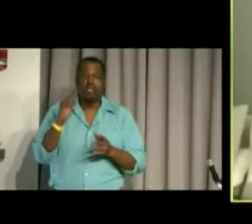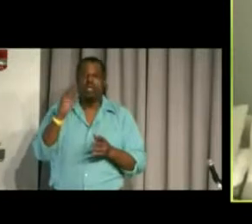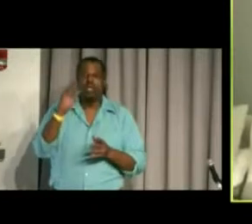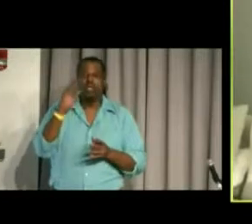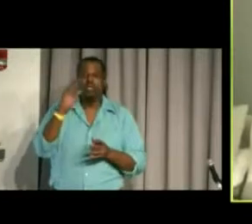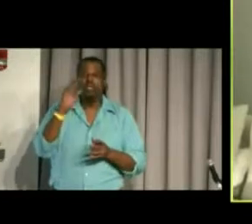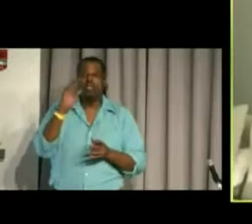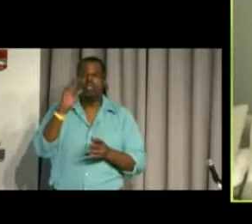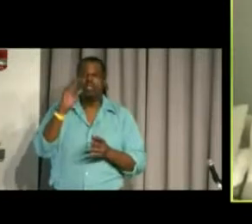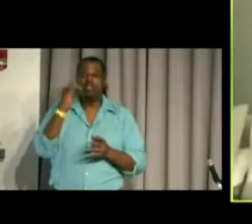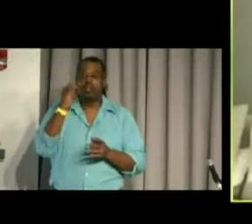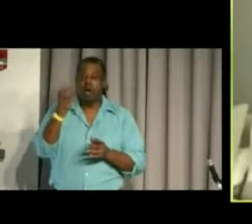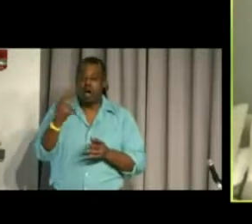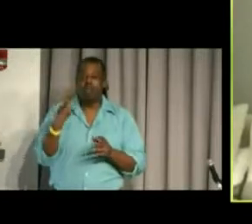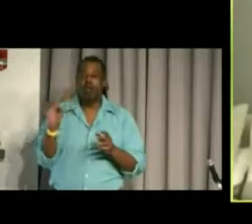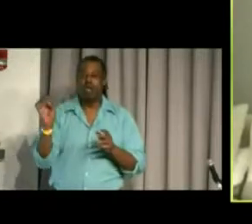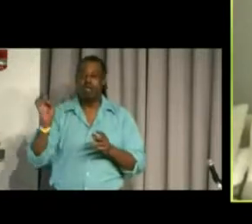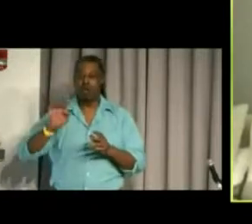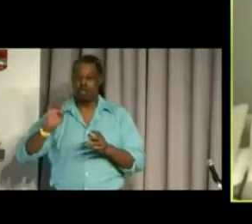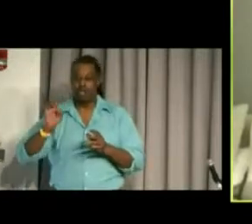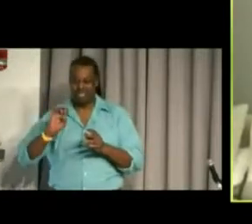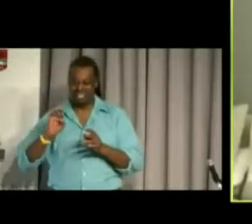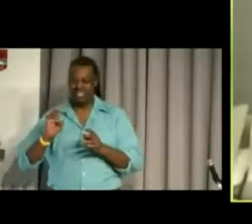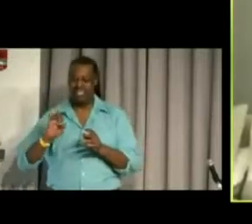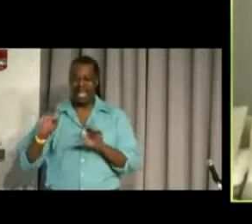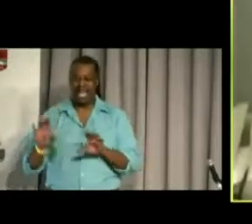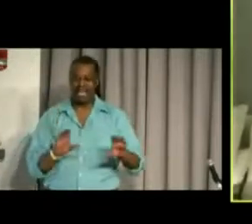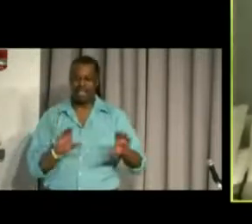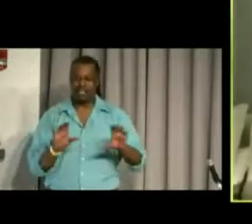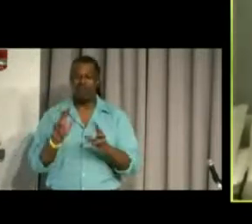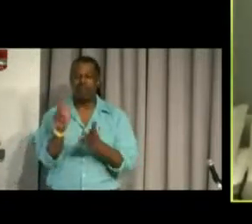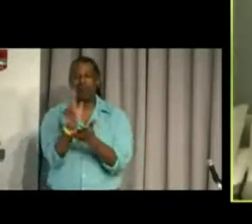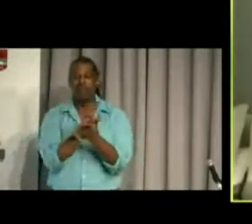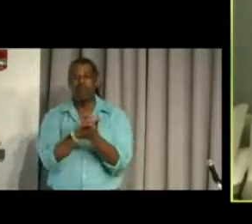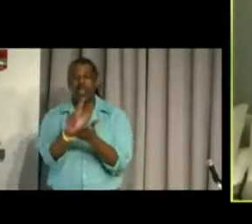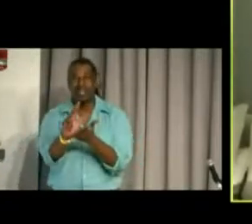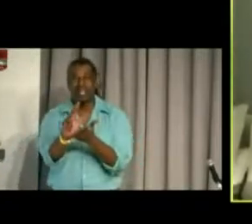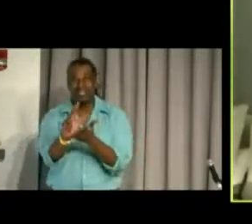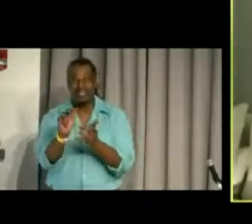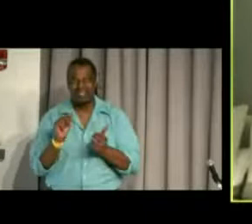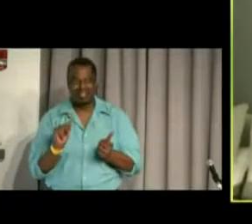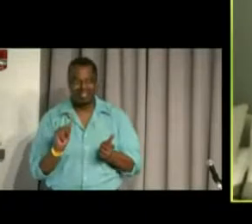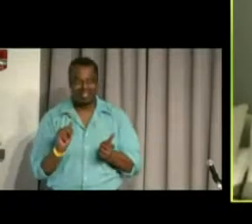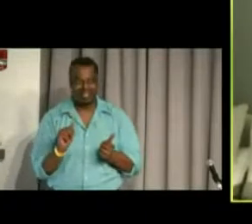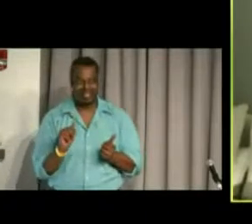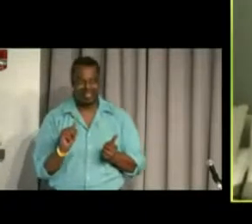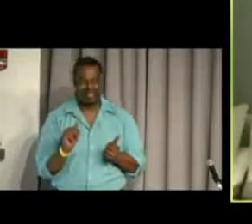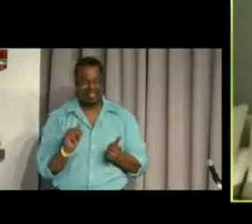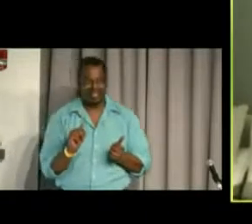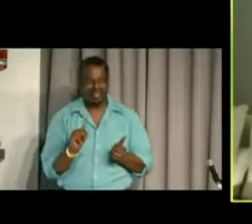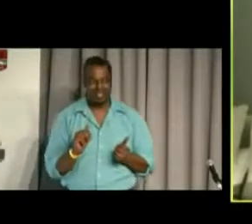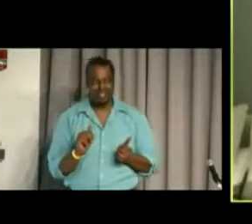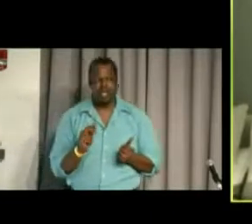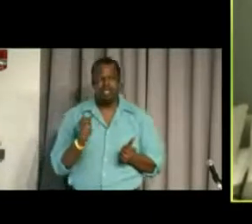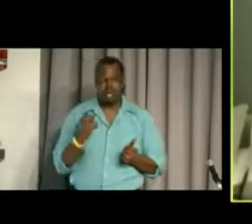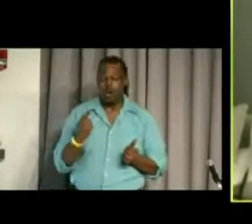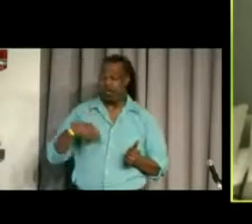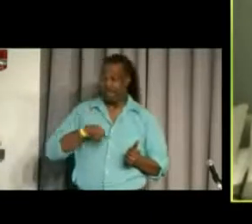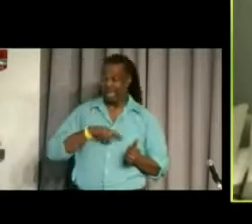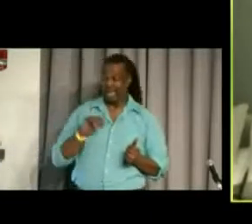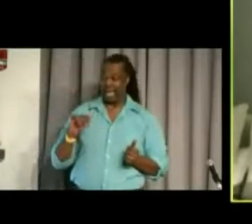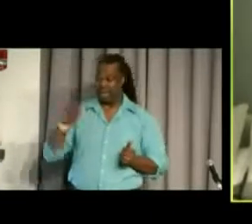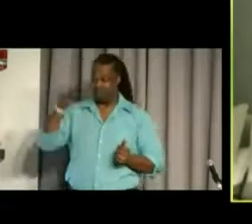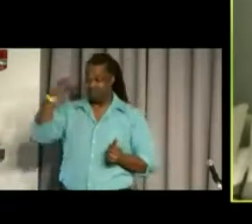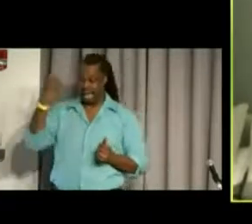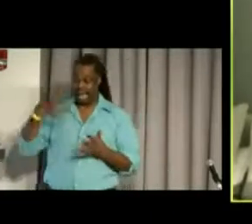3 weeks. And instead of waiting on the state, what we did as Black and